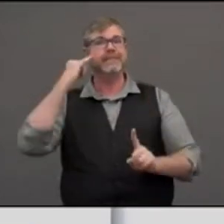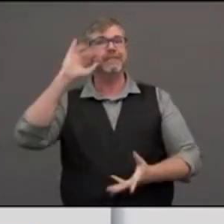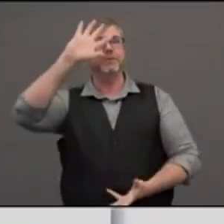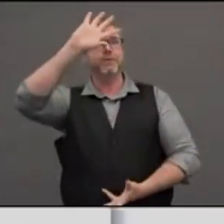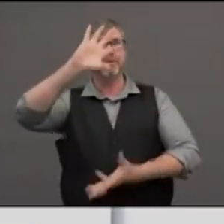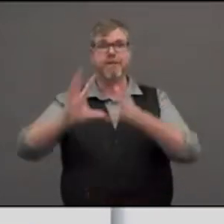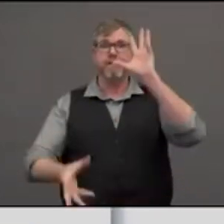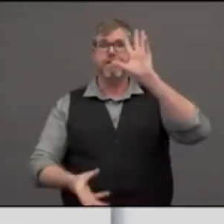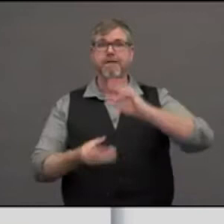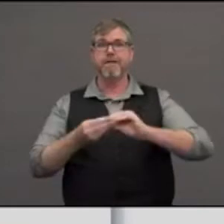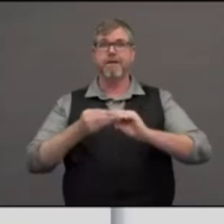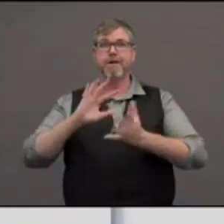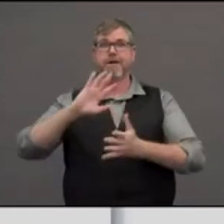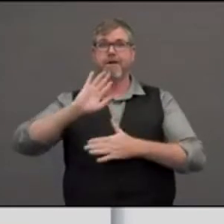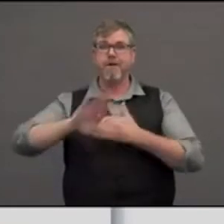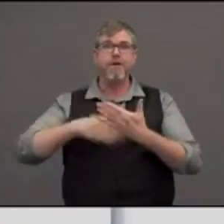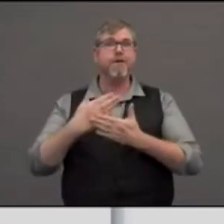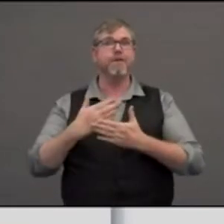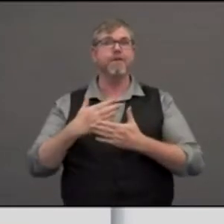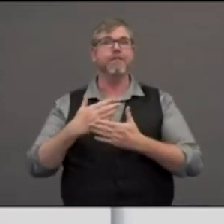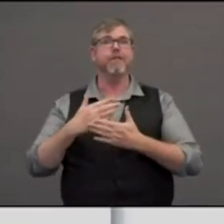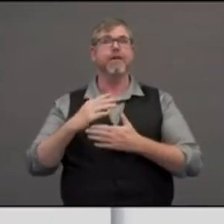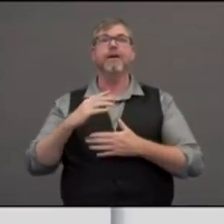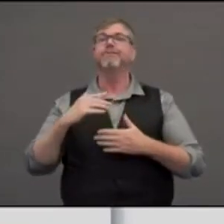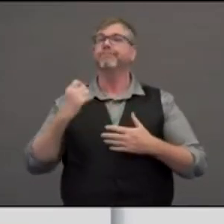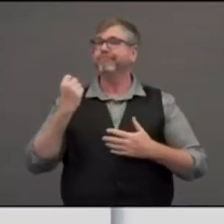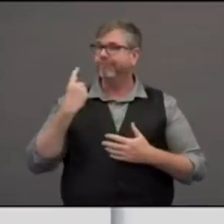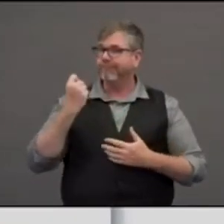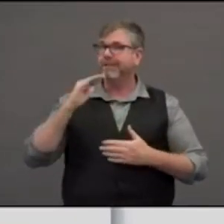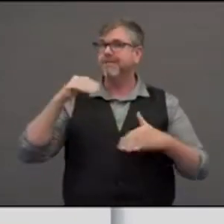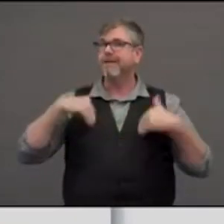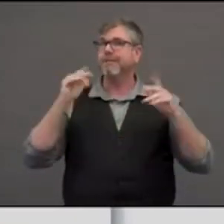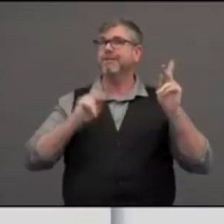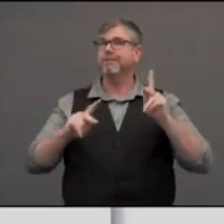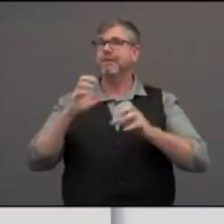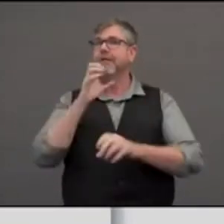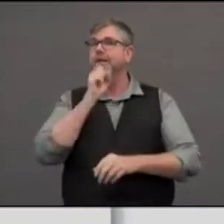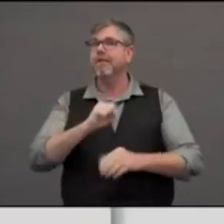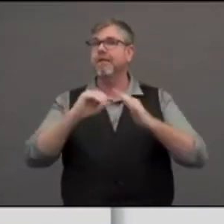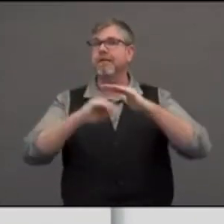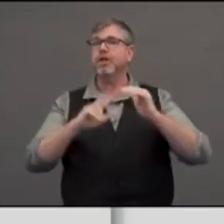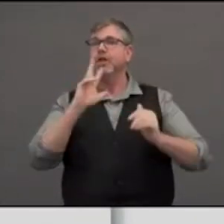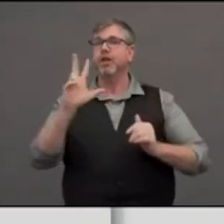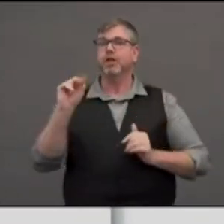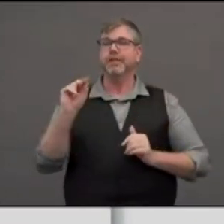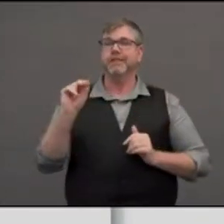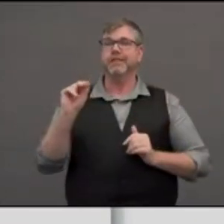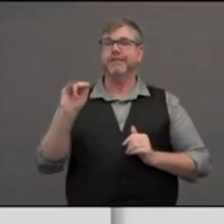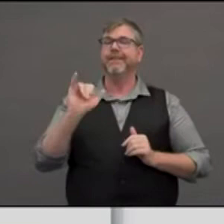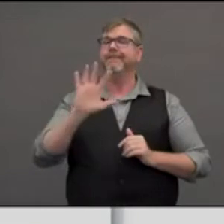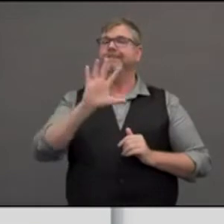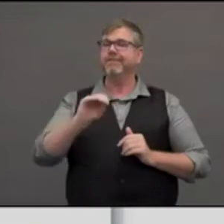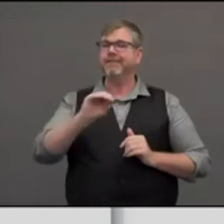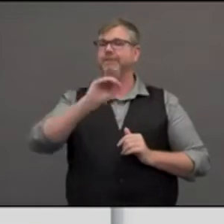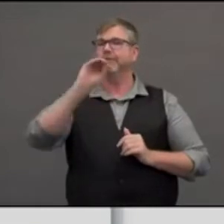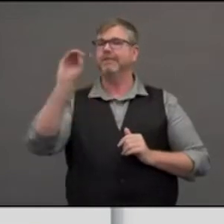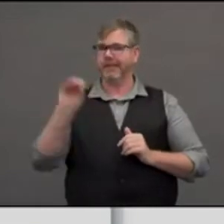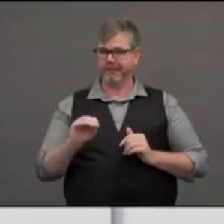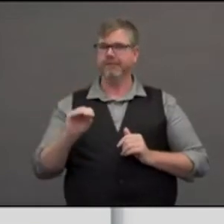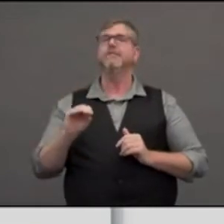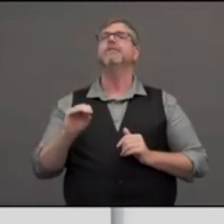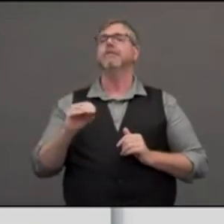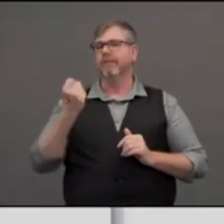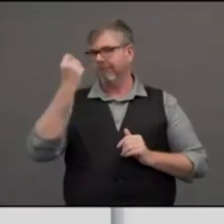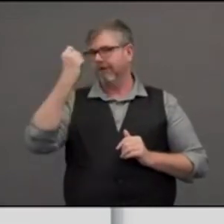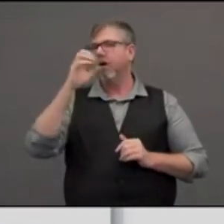young people under 35, you'll find that half of our cases, 50%, are under 35. So it's not a disease of old